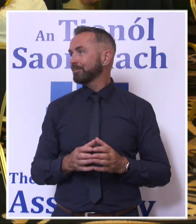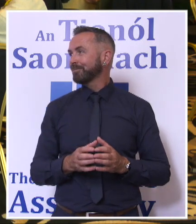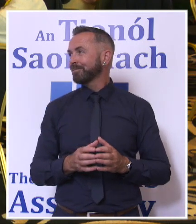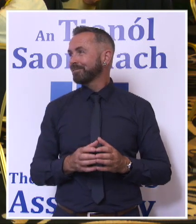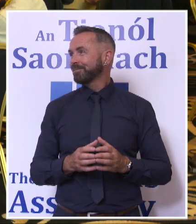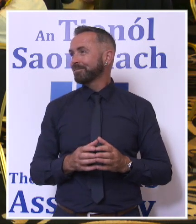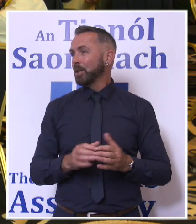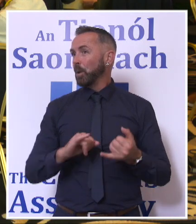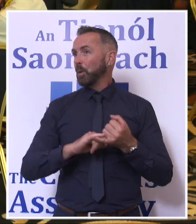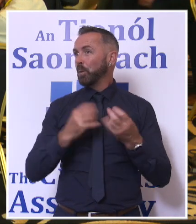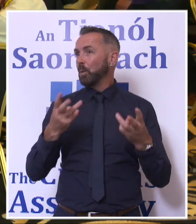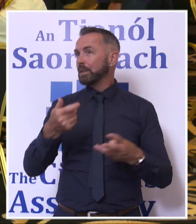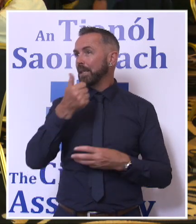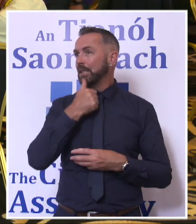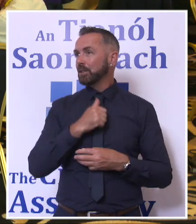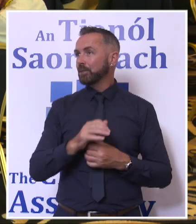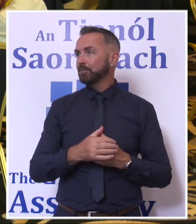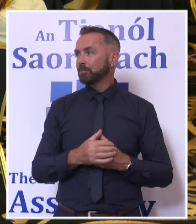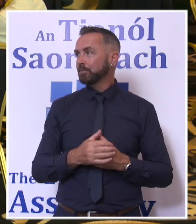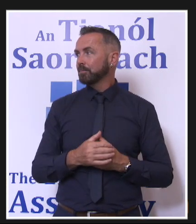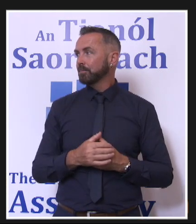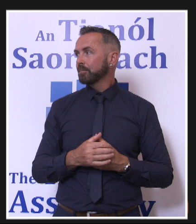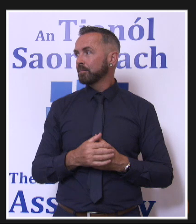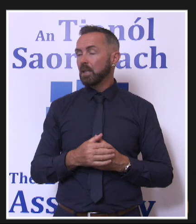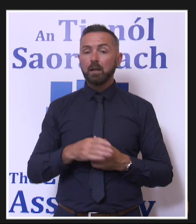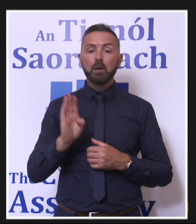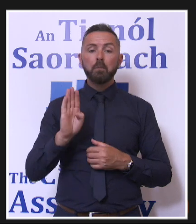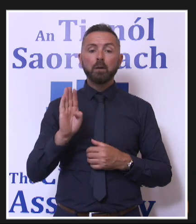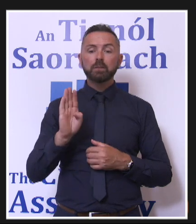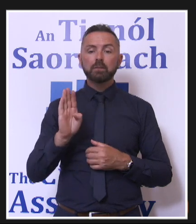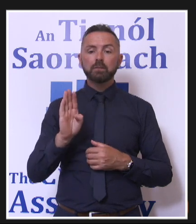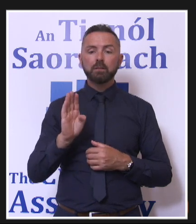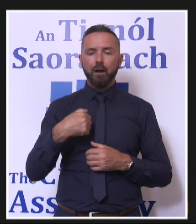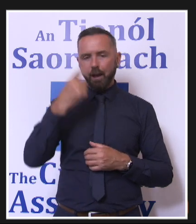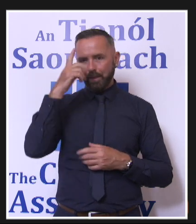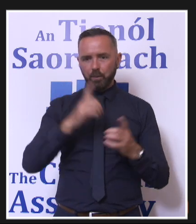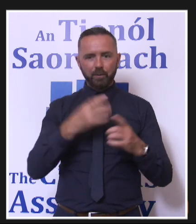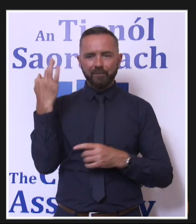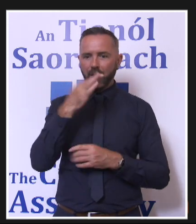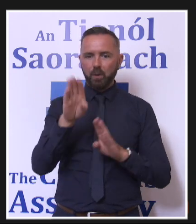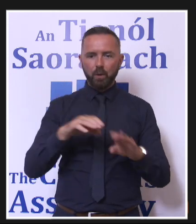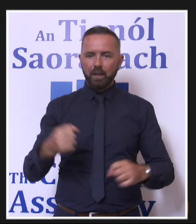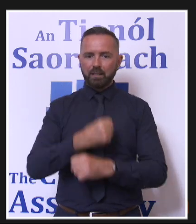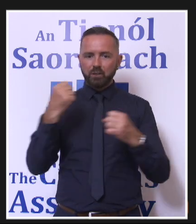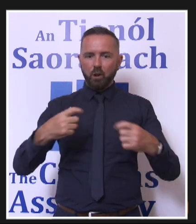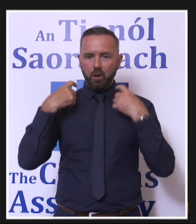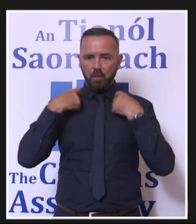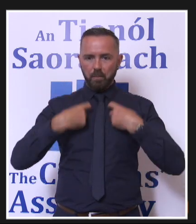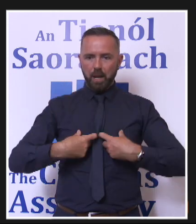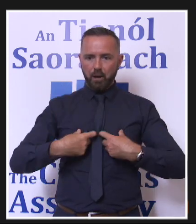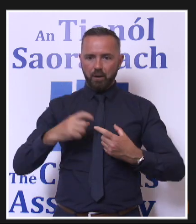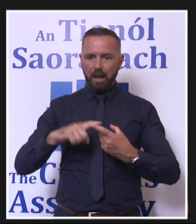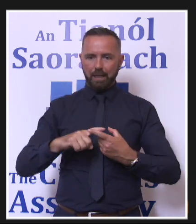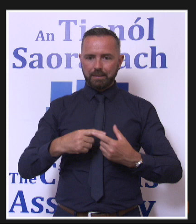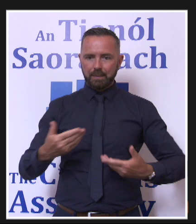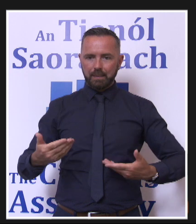Any takers? I think we've done fine with a strong mayor and a council, and we've done